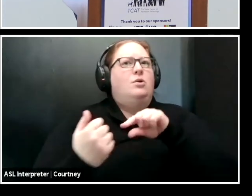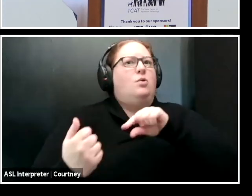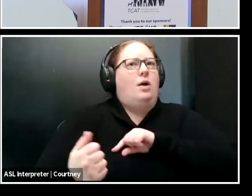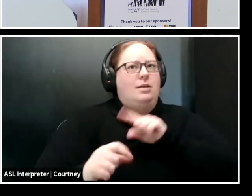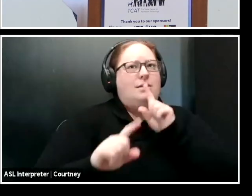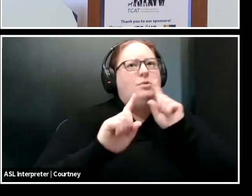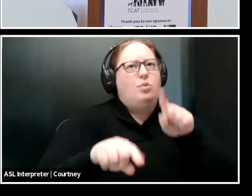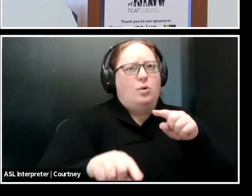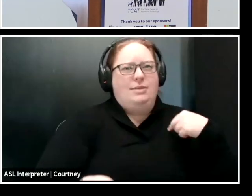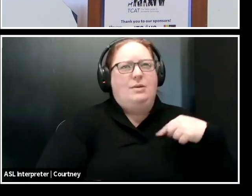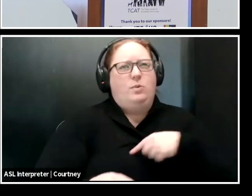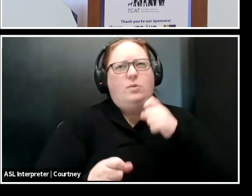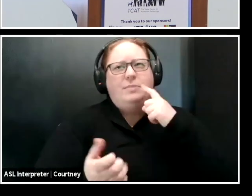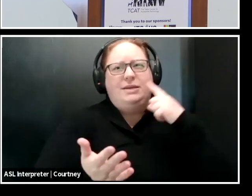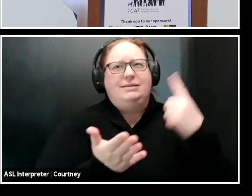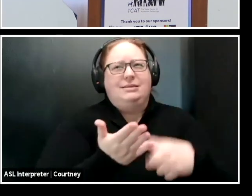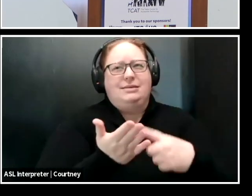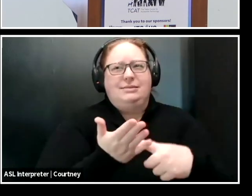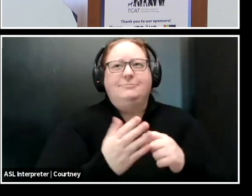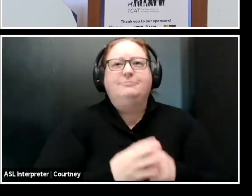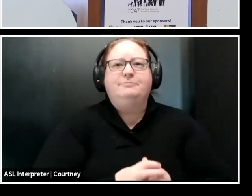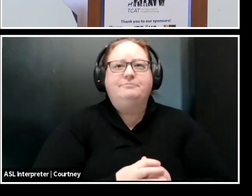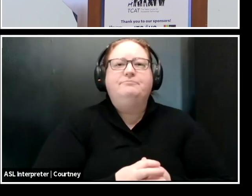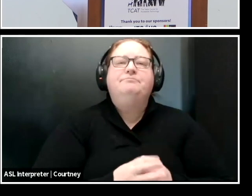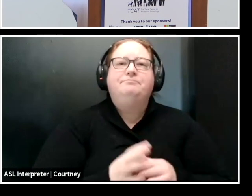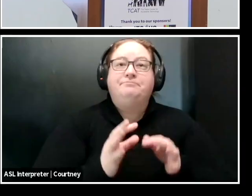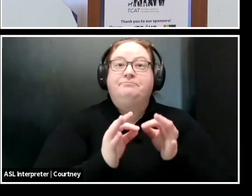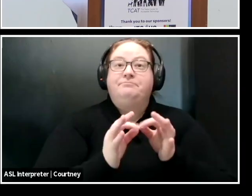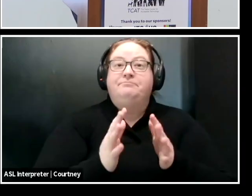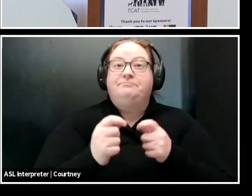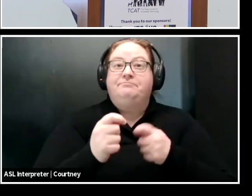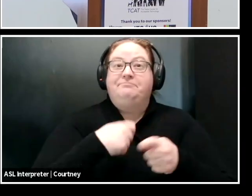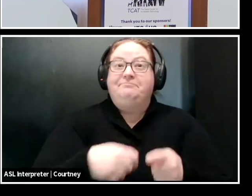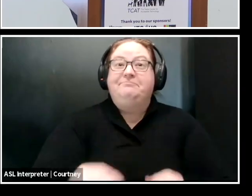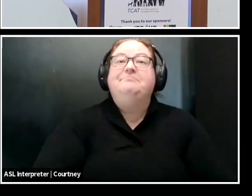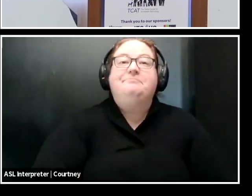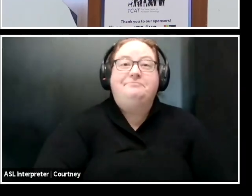discussing. I'll just kind of give you, not to be like